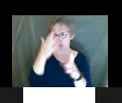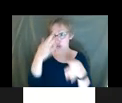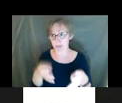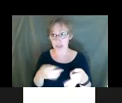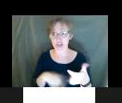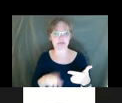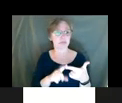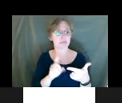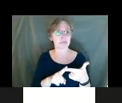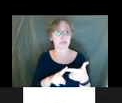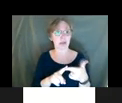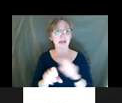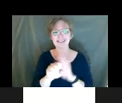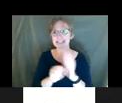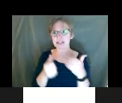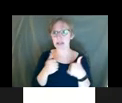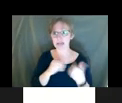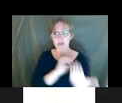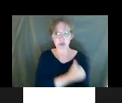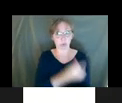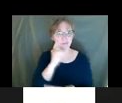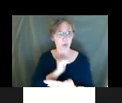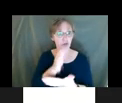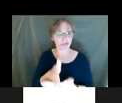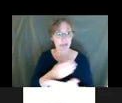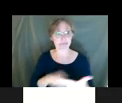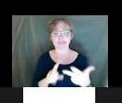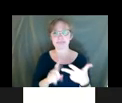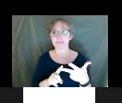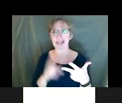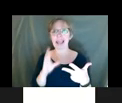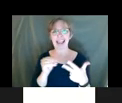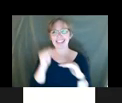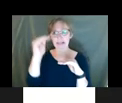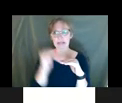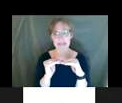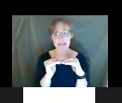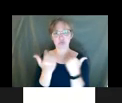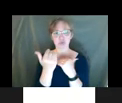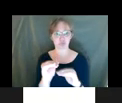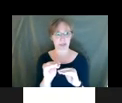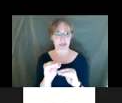state's authority to intervene, and the least restrictive alternative.